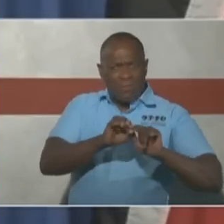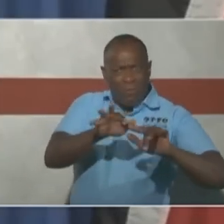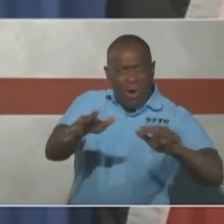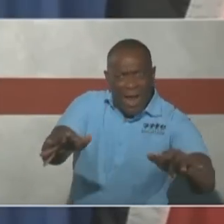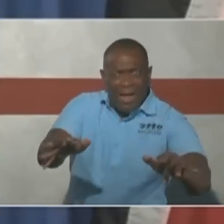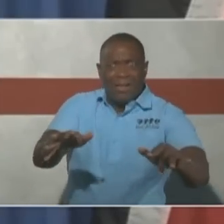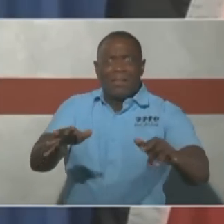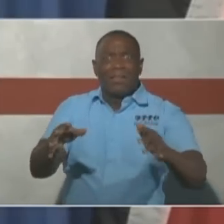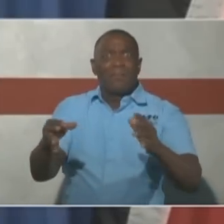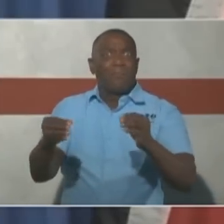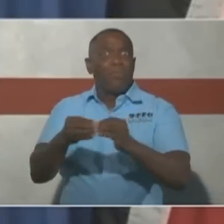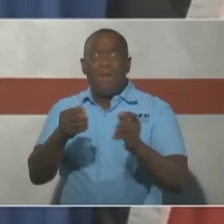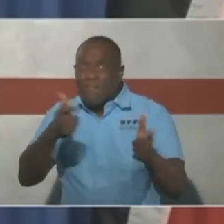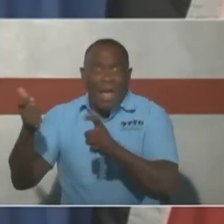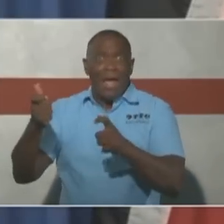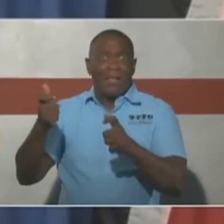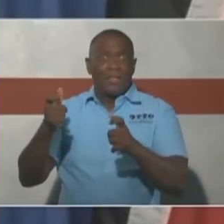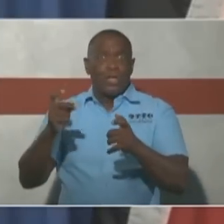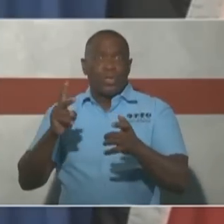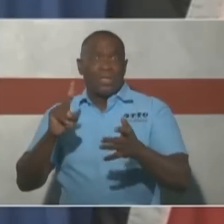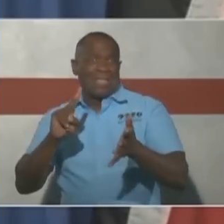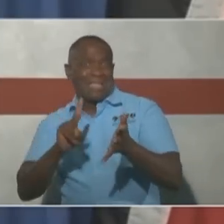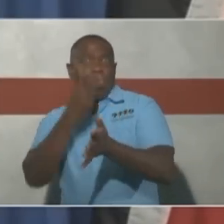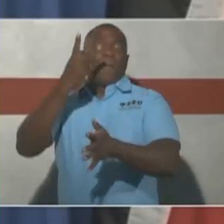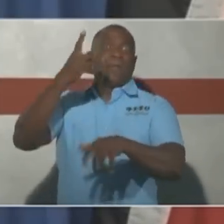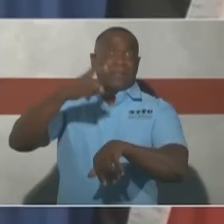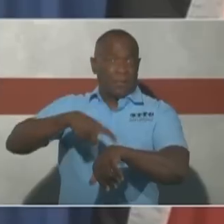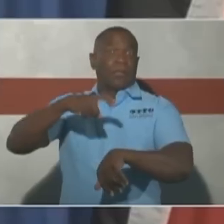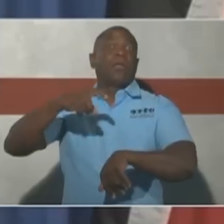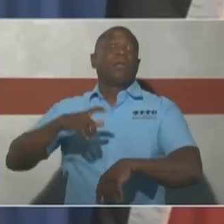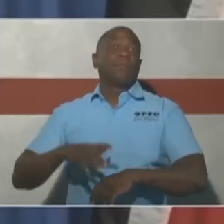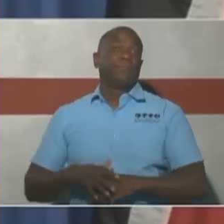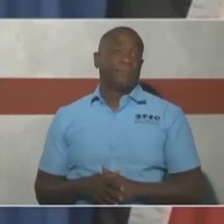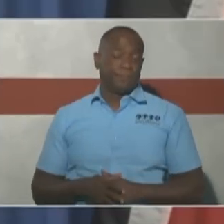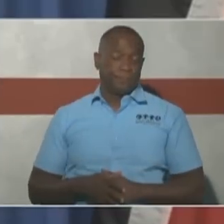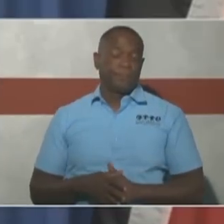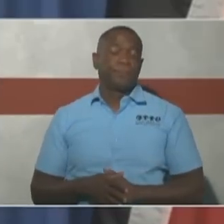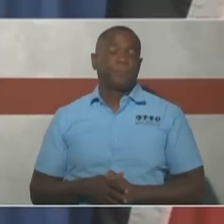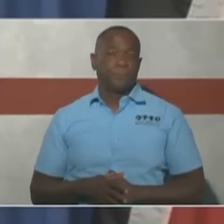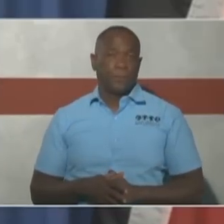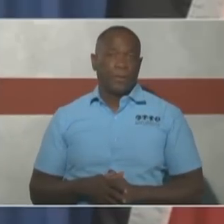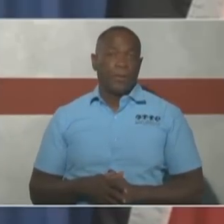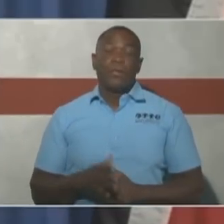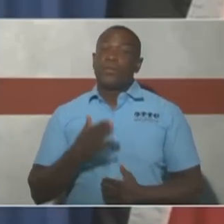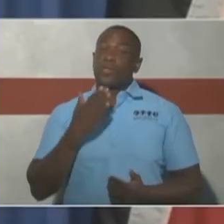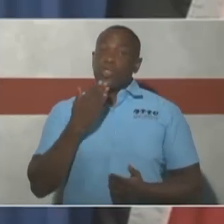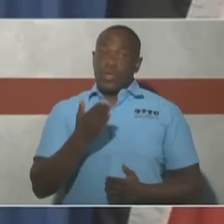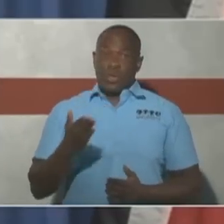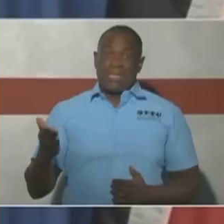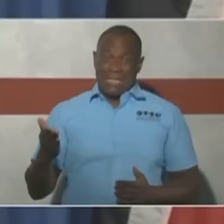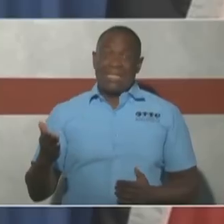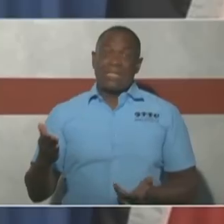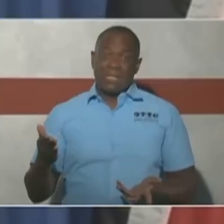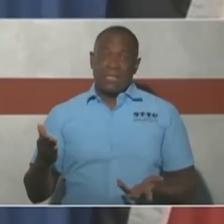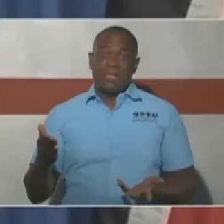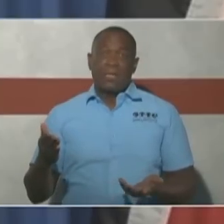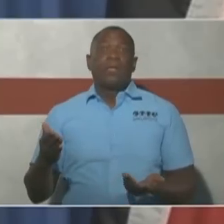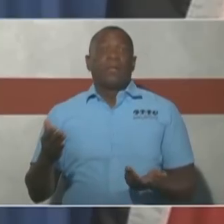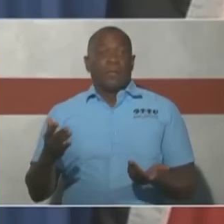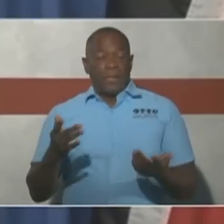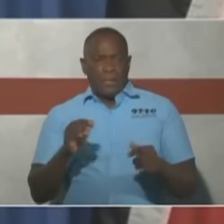more efficiently and it's doing it more quickly. And the doubling time, Dr. Hinds, you may again, just tell me if I'm